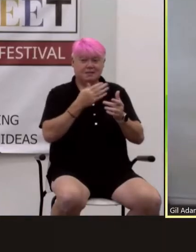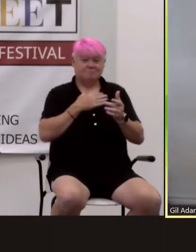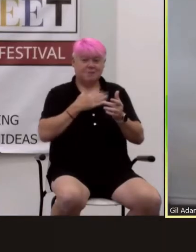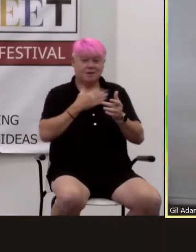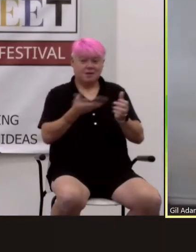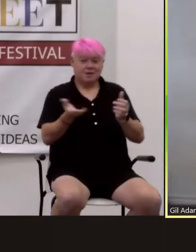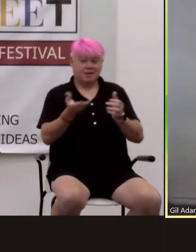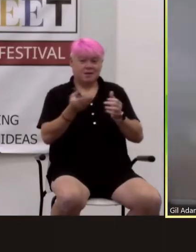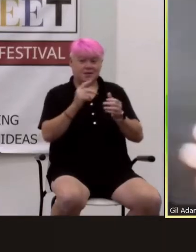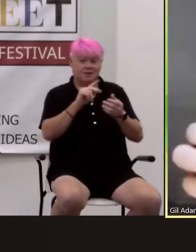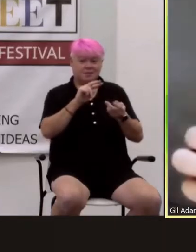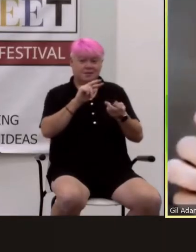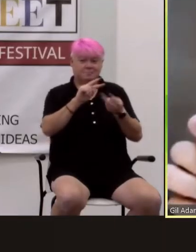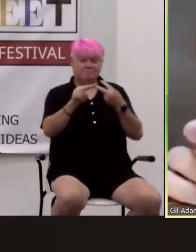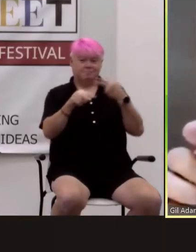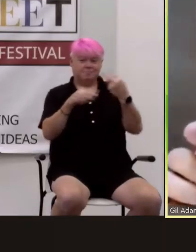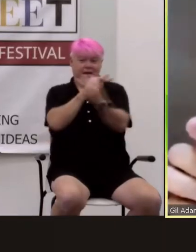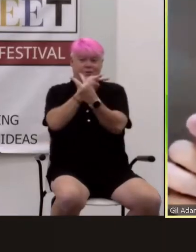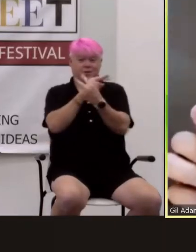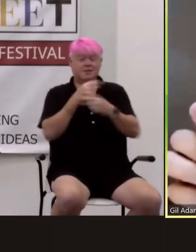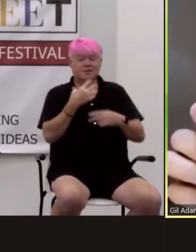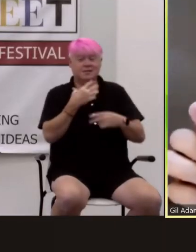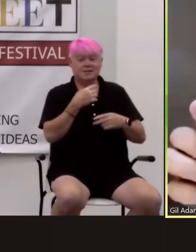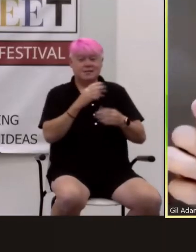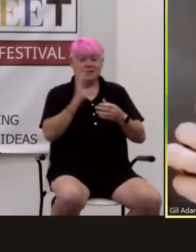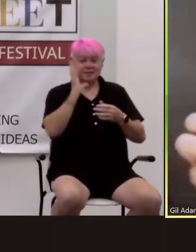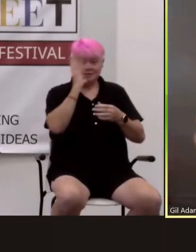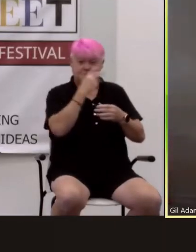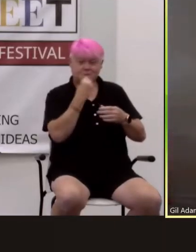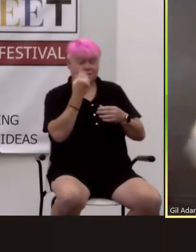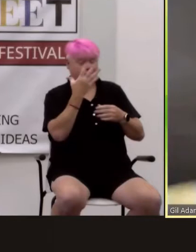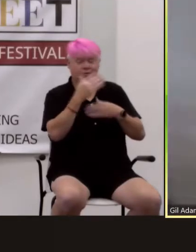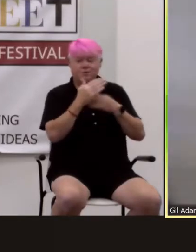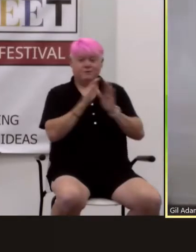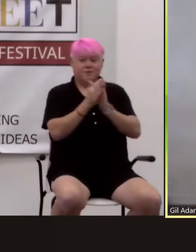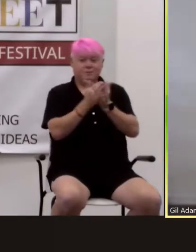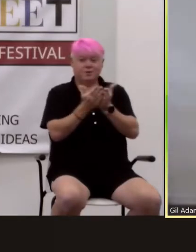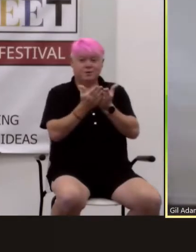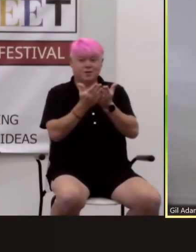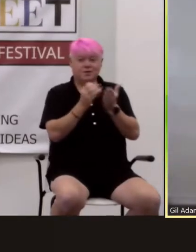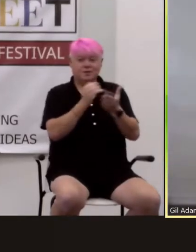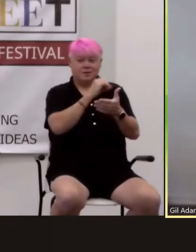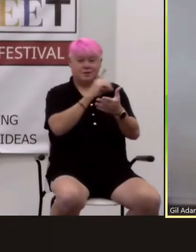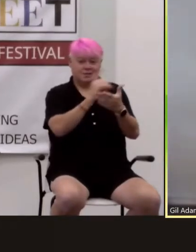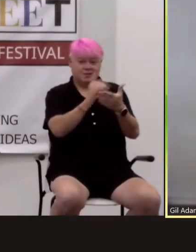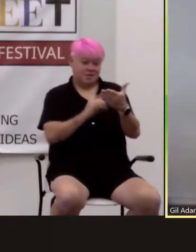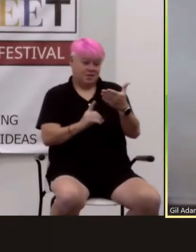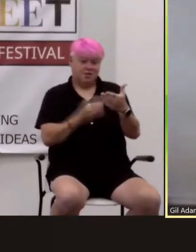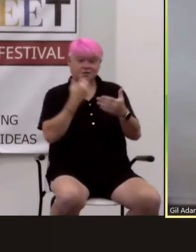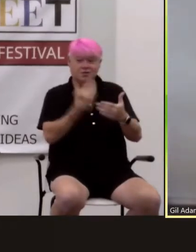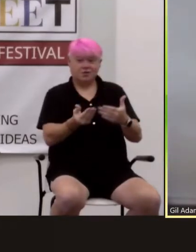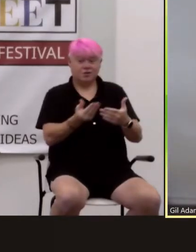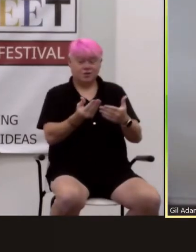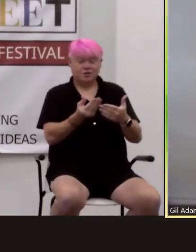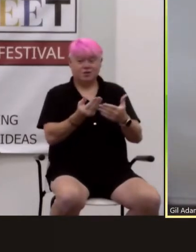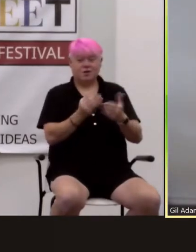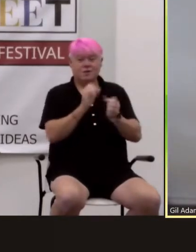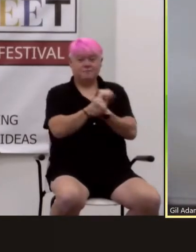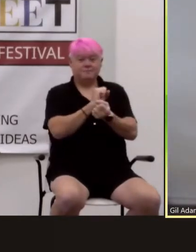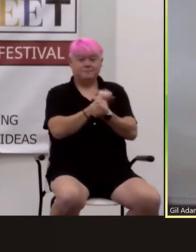to me. But it's really quite a lovely book. The designer did a great job. And House of Anansi in Toronto has